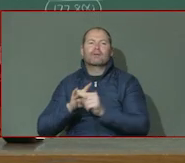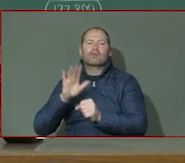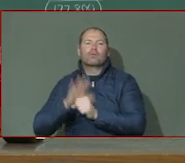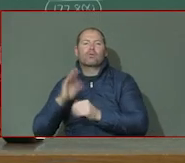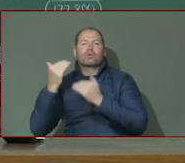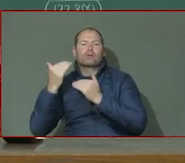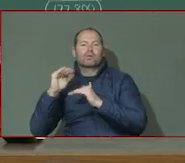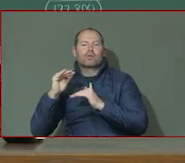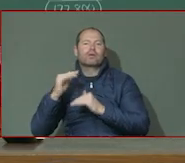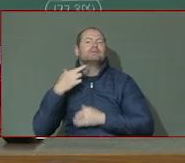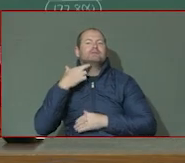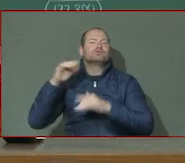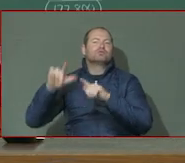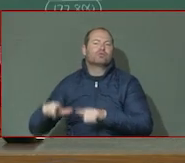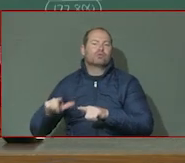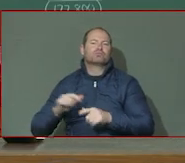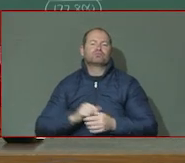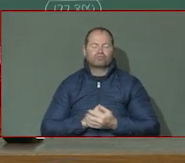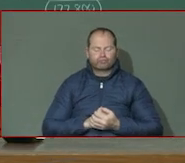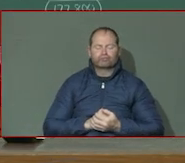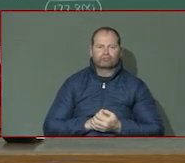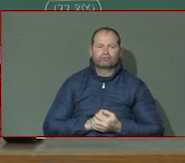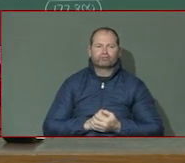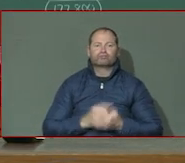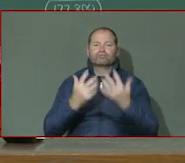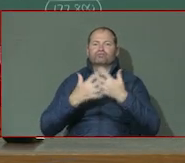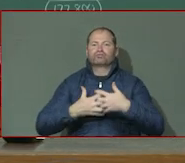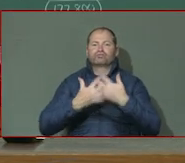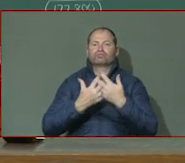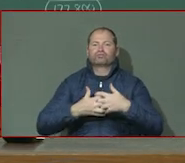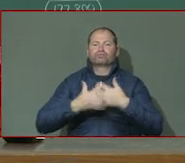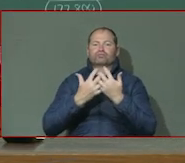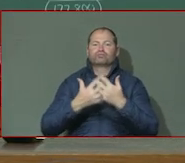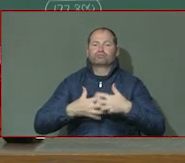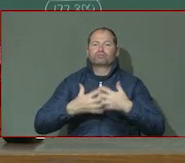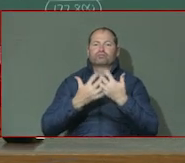a low risk. And the gearing, for gearing we look at